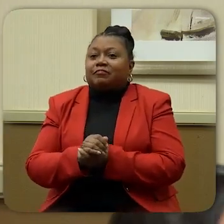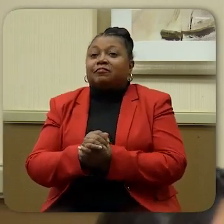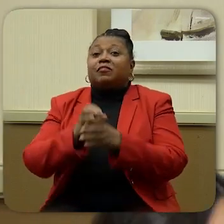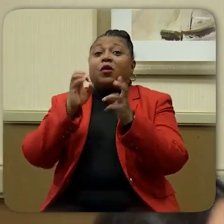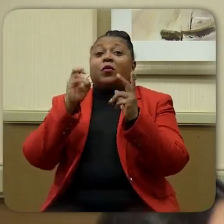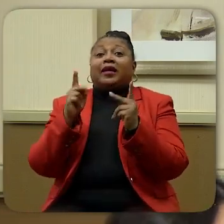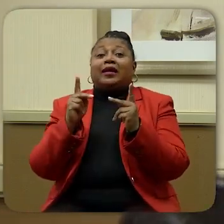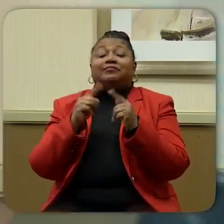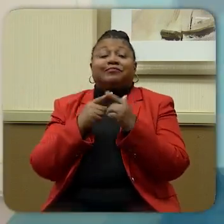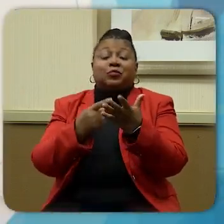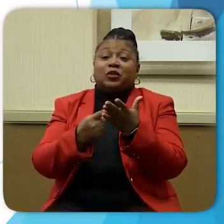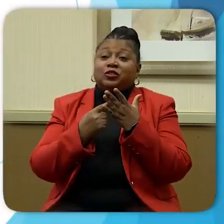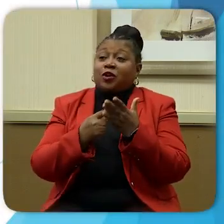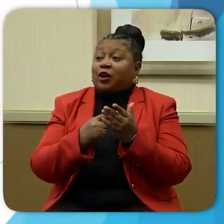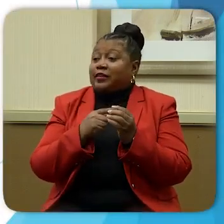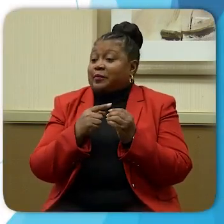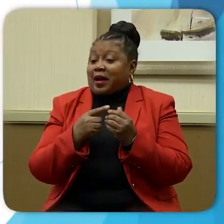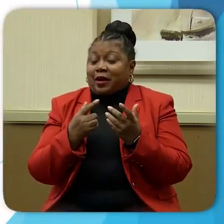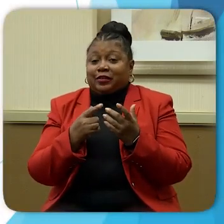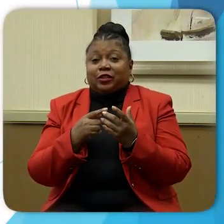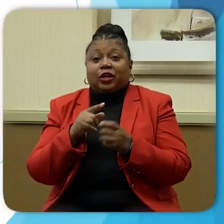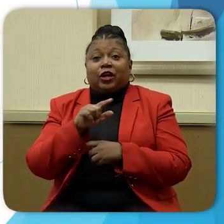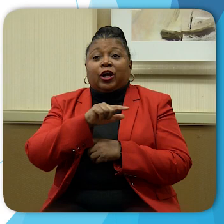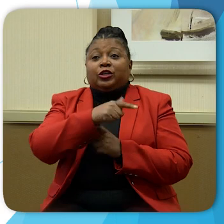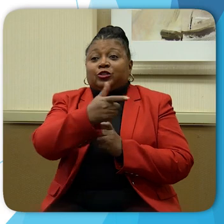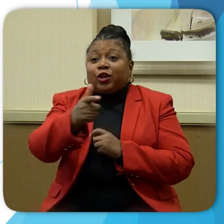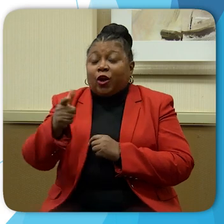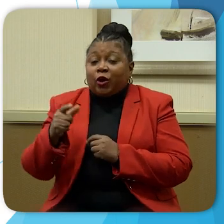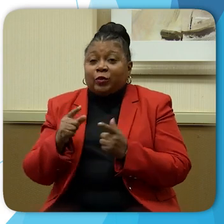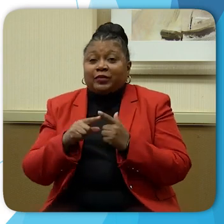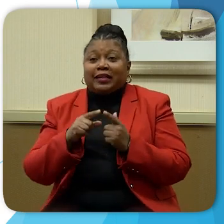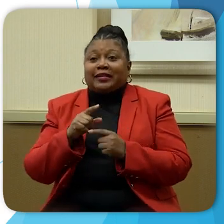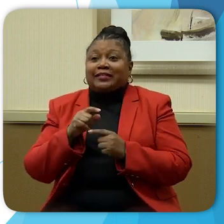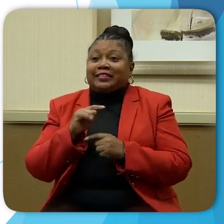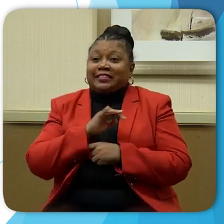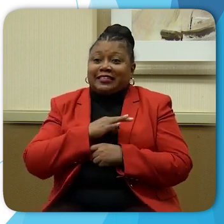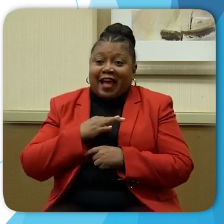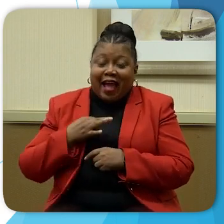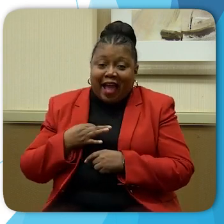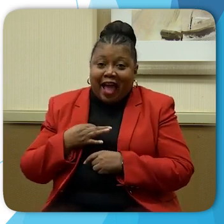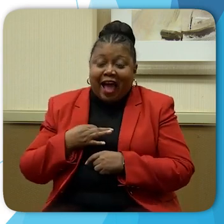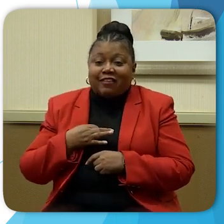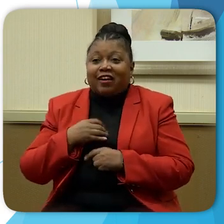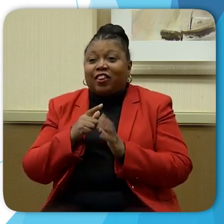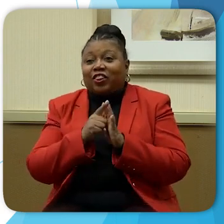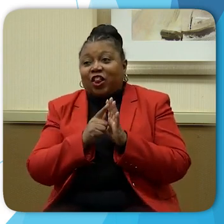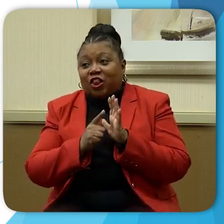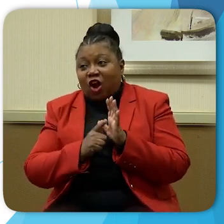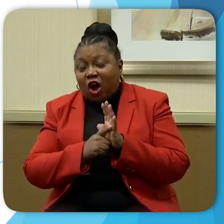All right, so we've talked about terms, we've talked about stats, we've talked about the law.